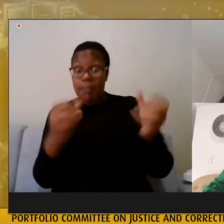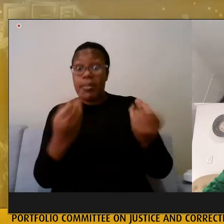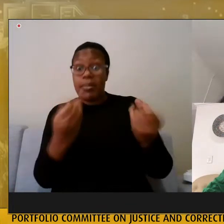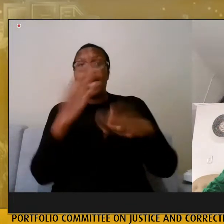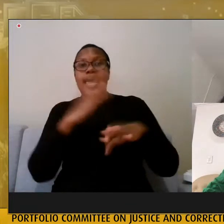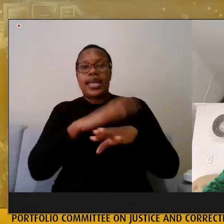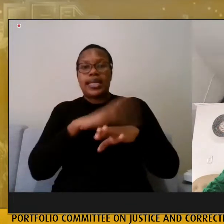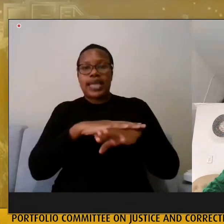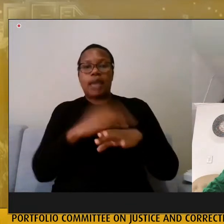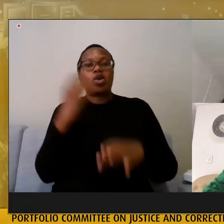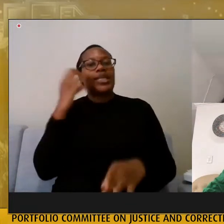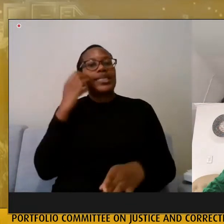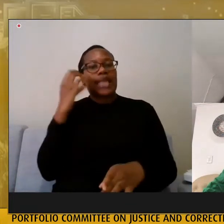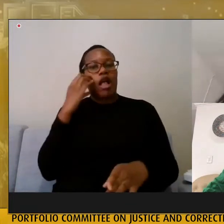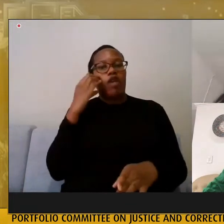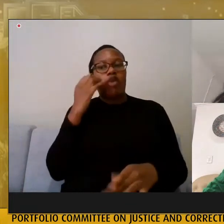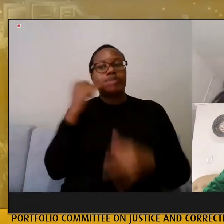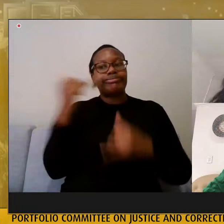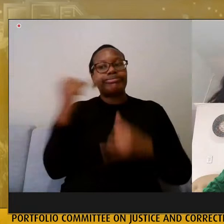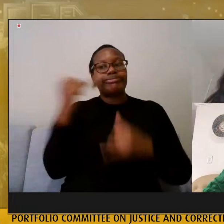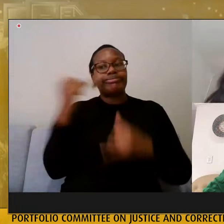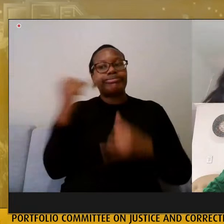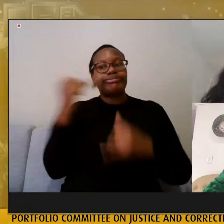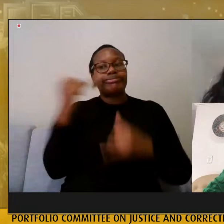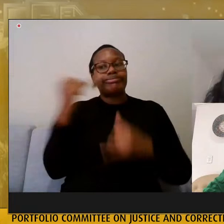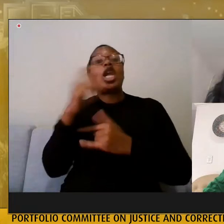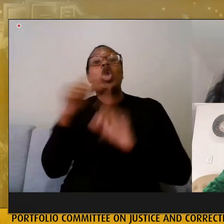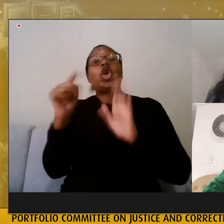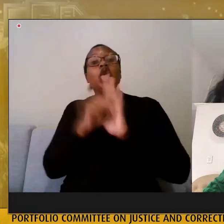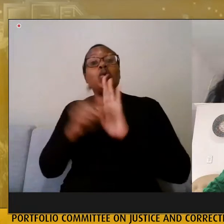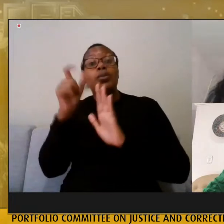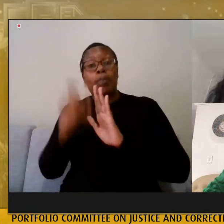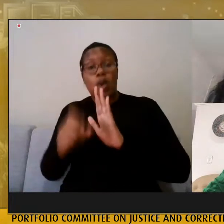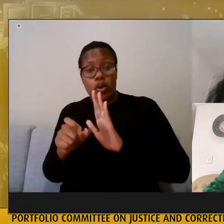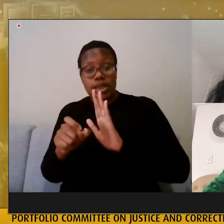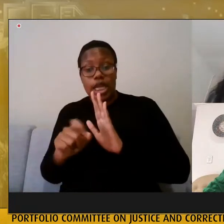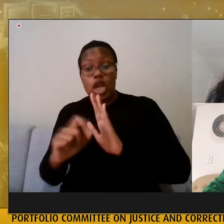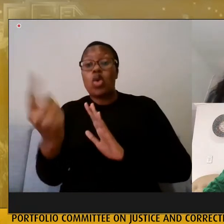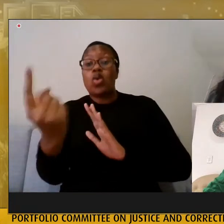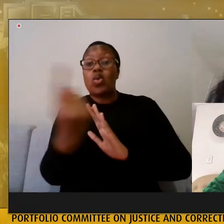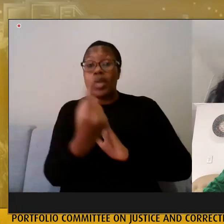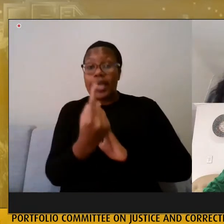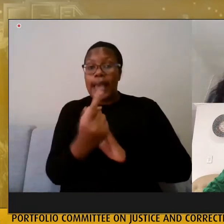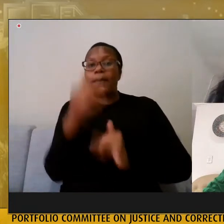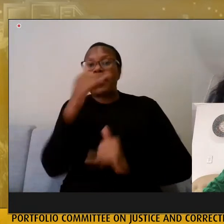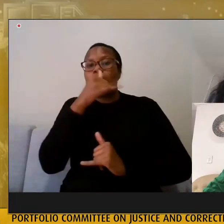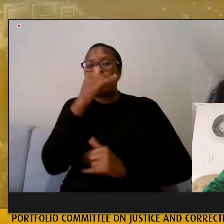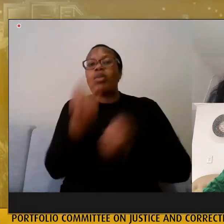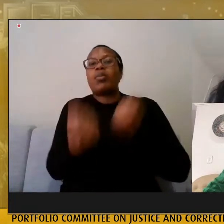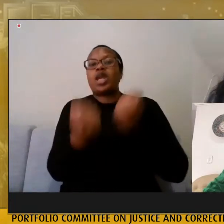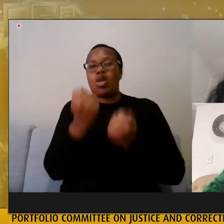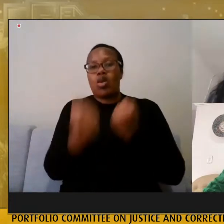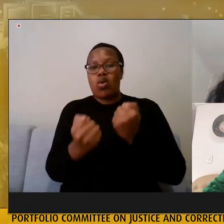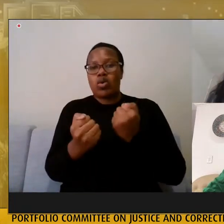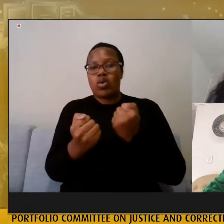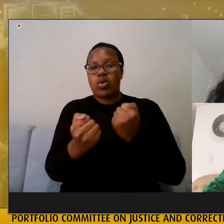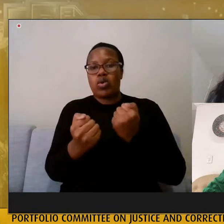cellular telephone with an accused person who appeared before him in the criminal courts on 24 counts of